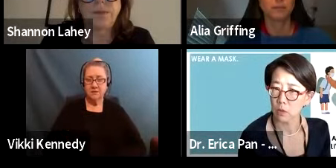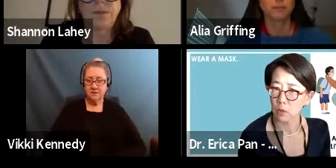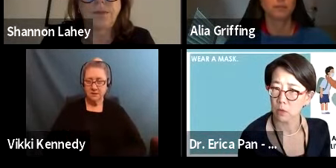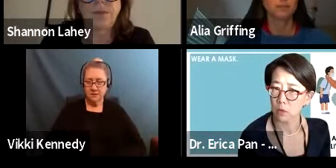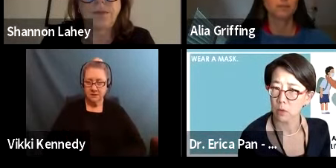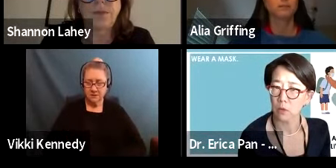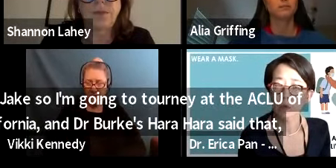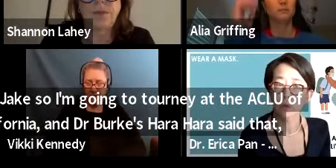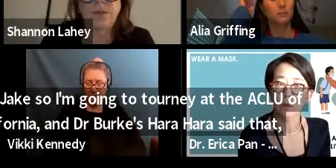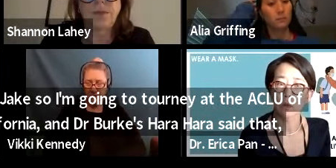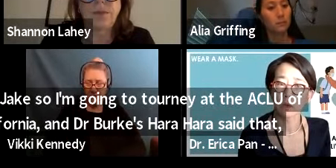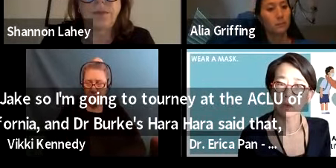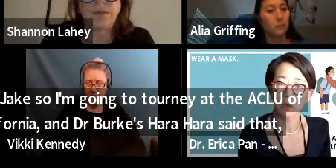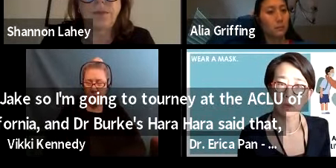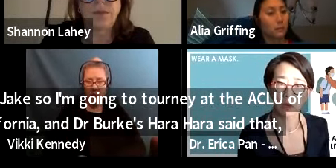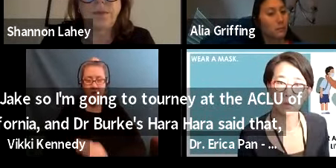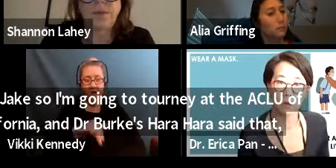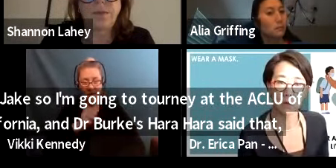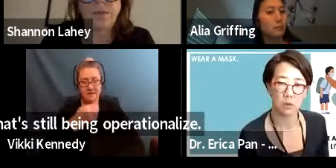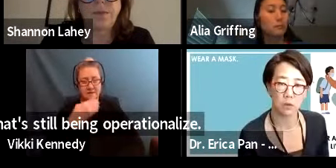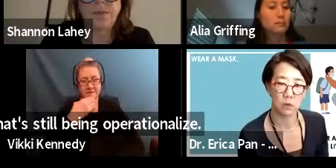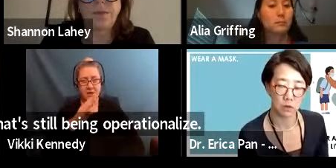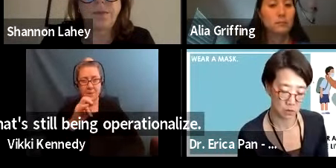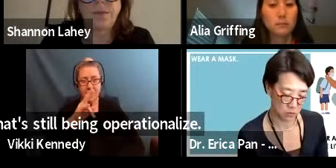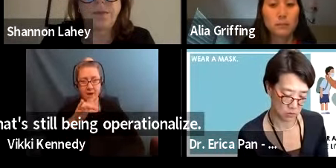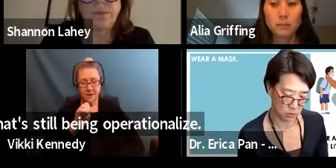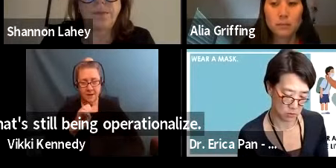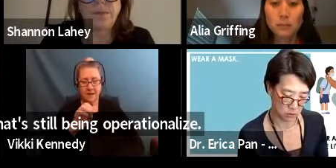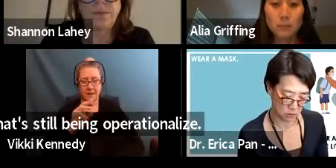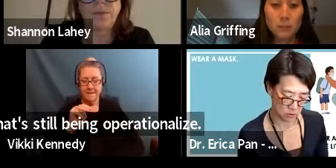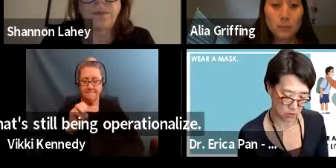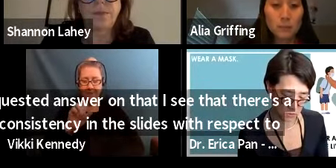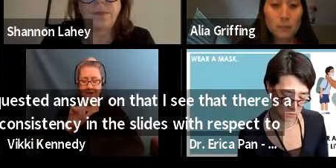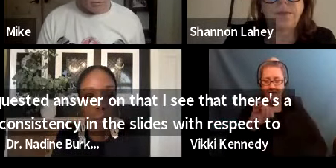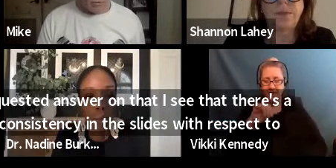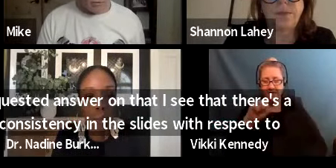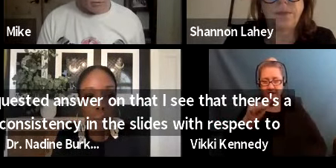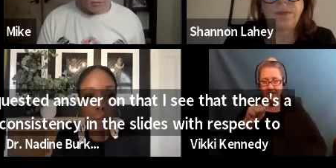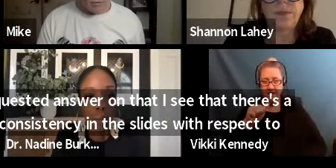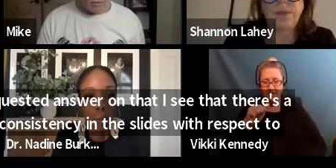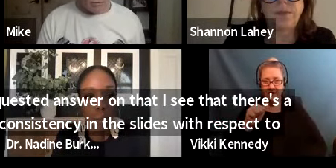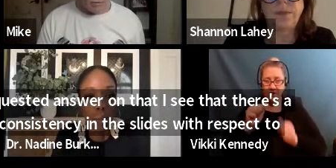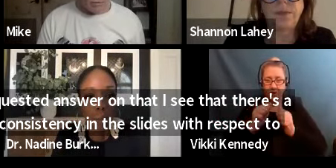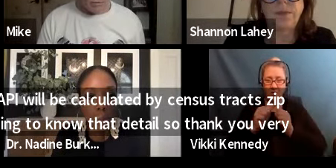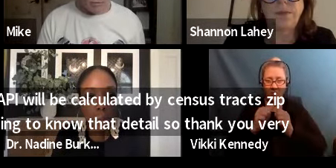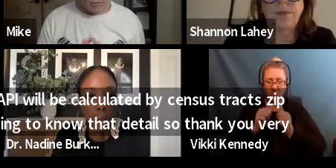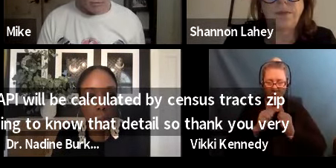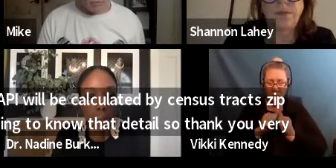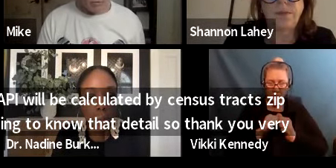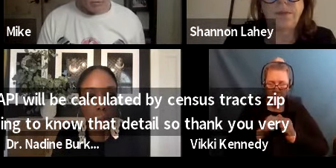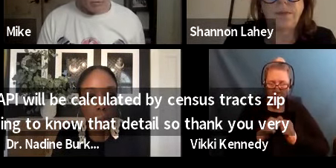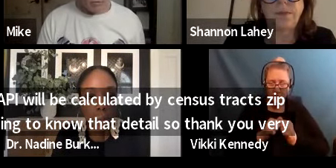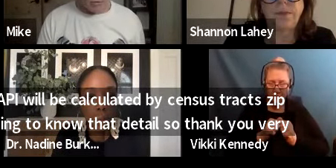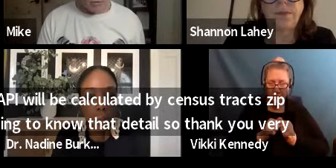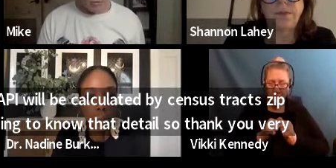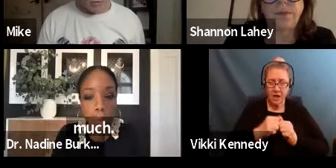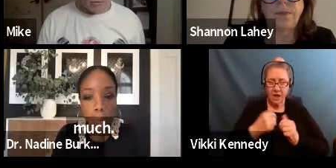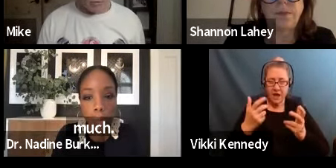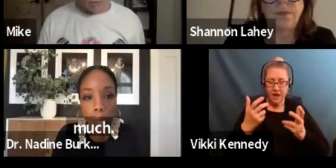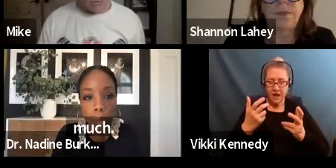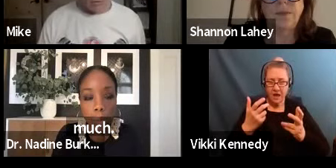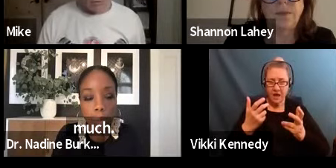Stafford-Jones? Yes, thank you, Bobby. Melissa Stafford-Jones with the First Five Association of California. I do have a question. I'm wondering